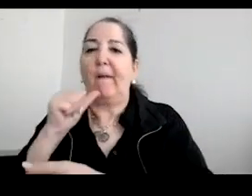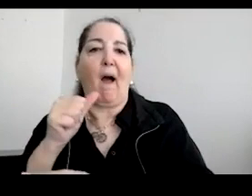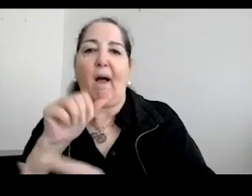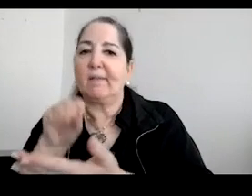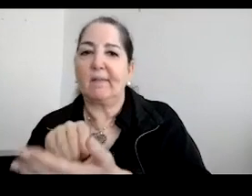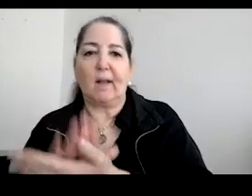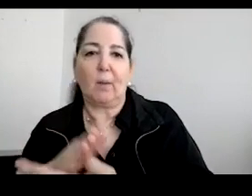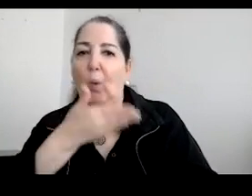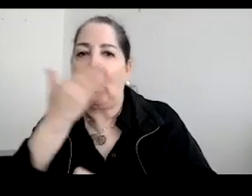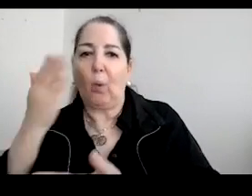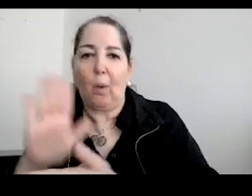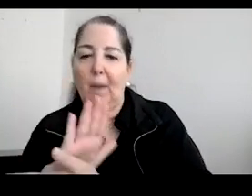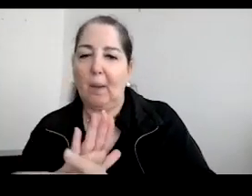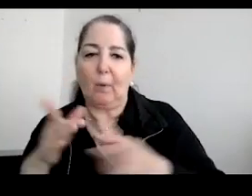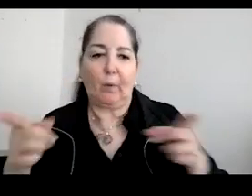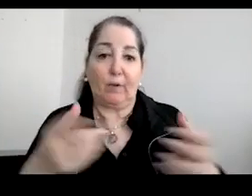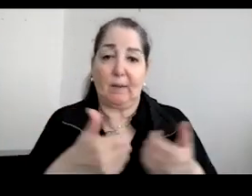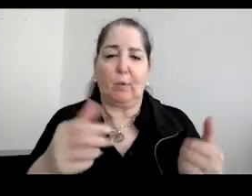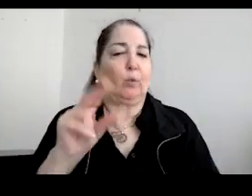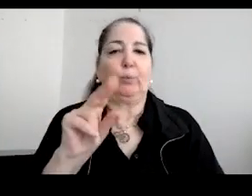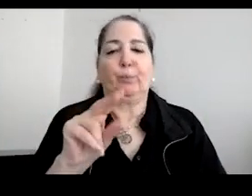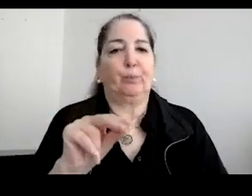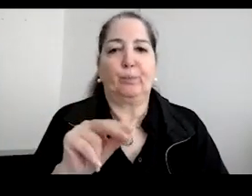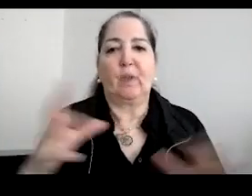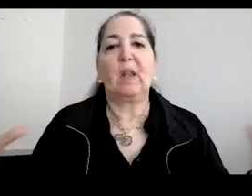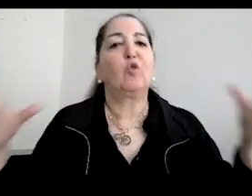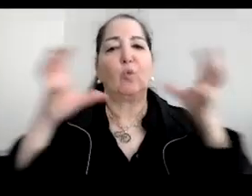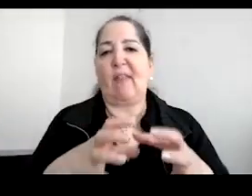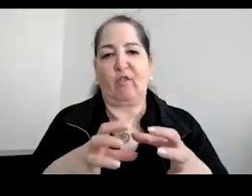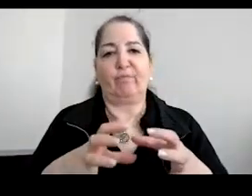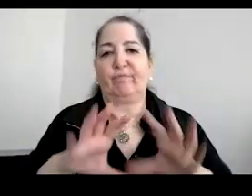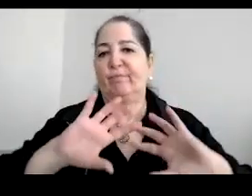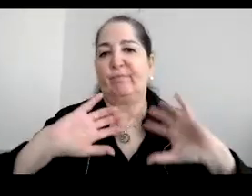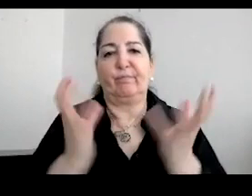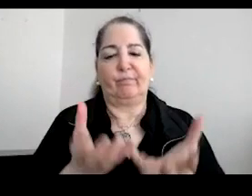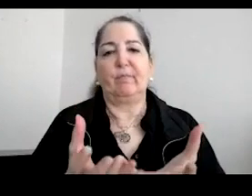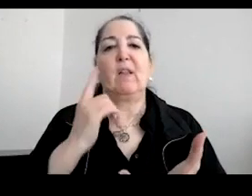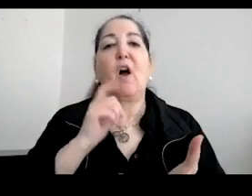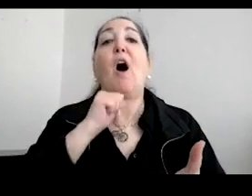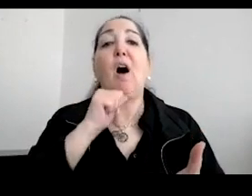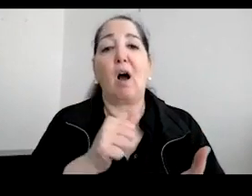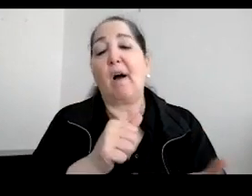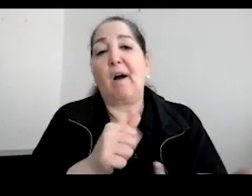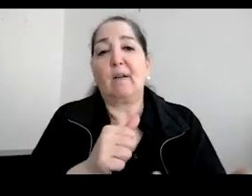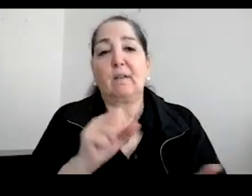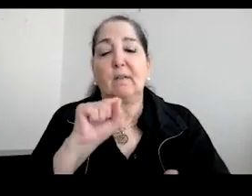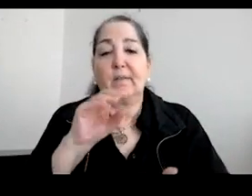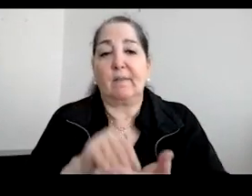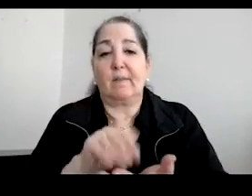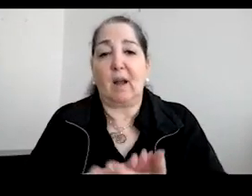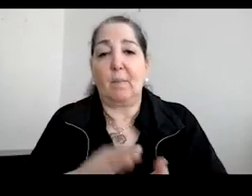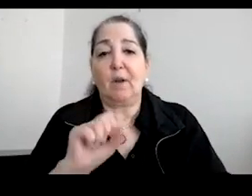research separately on the impact of the crisis on undocumented workers. And that's one group